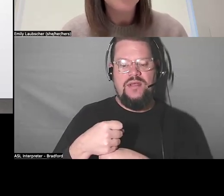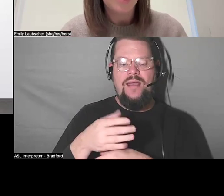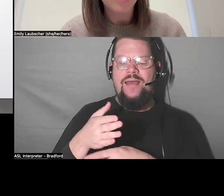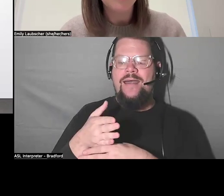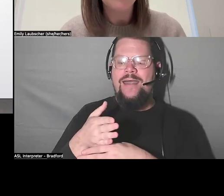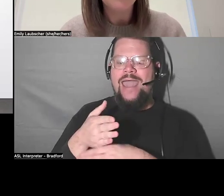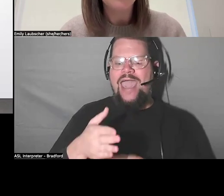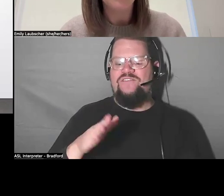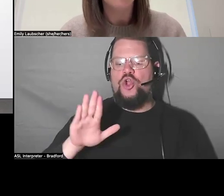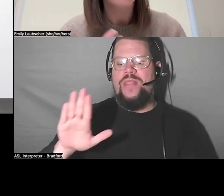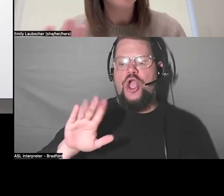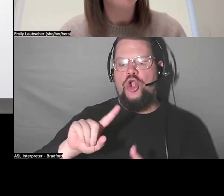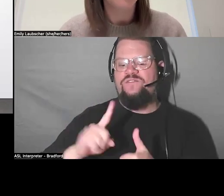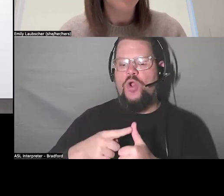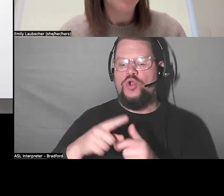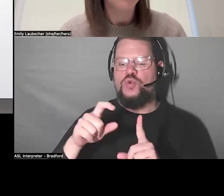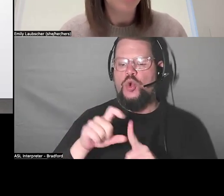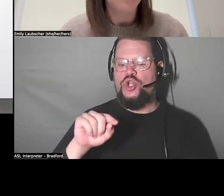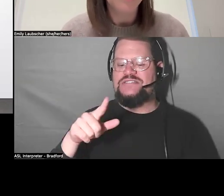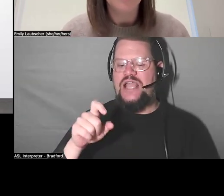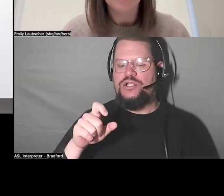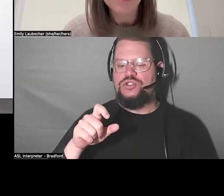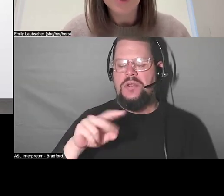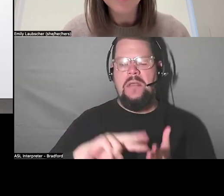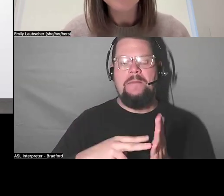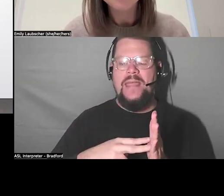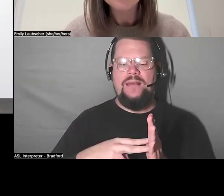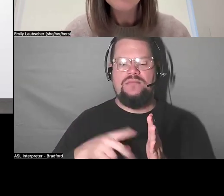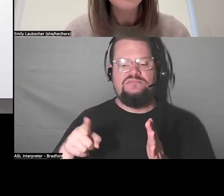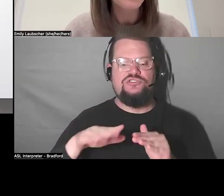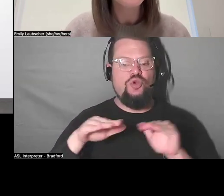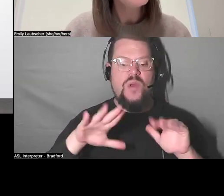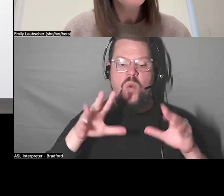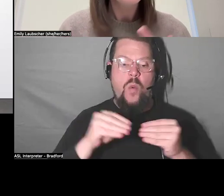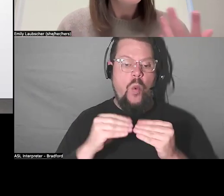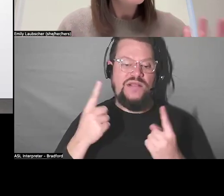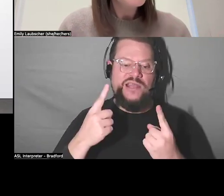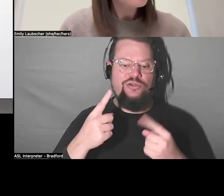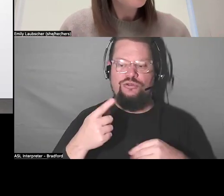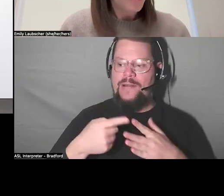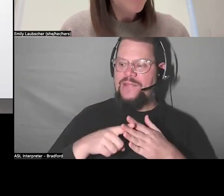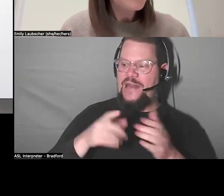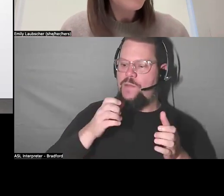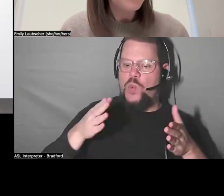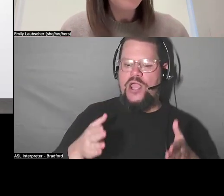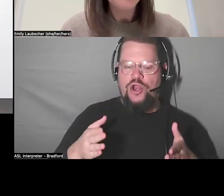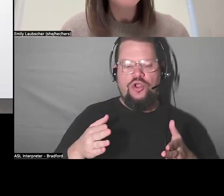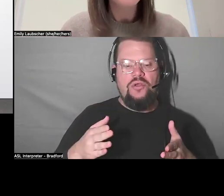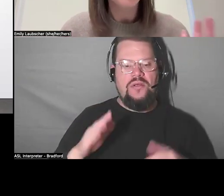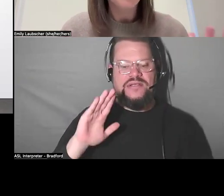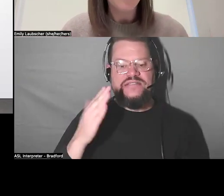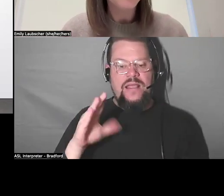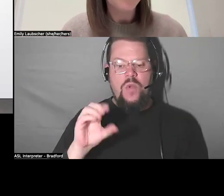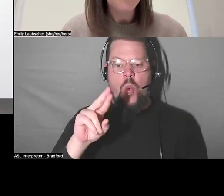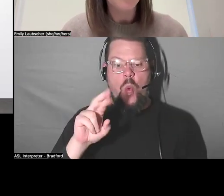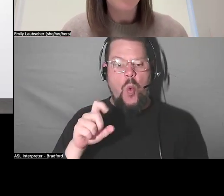word stage, once children are no longer beginning communicators. So it seems like perhaps these core word lists